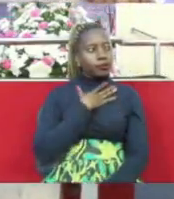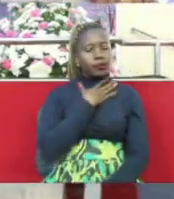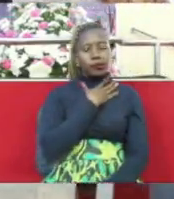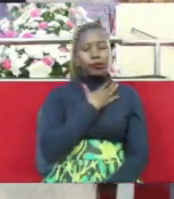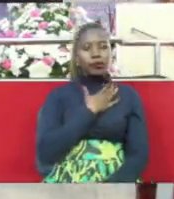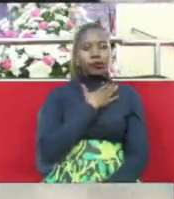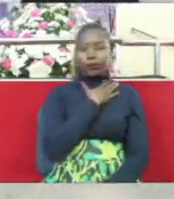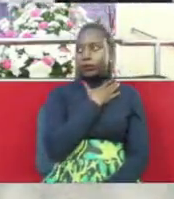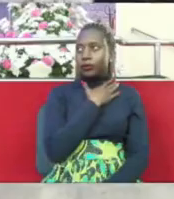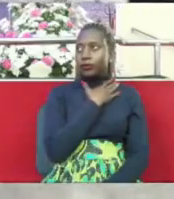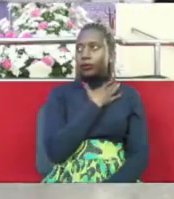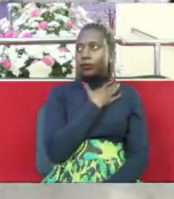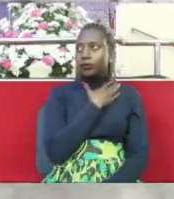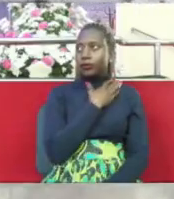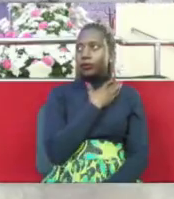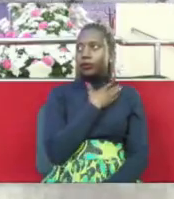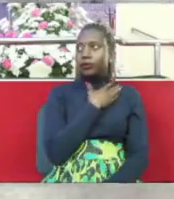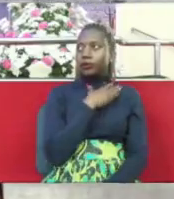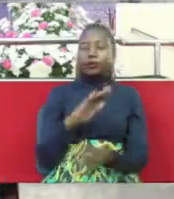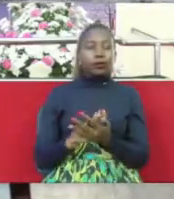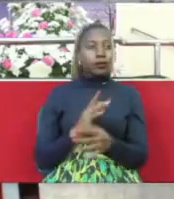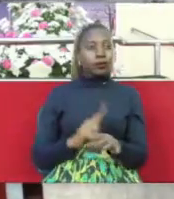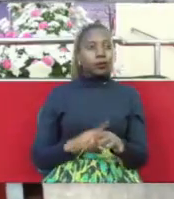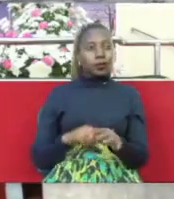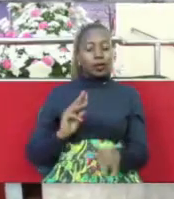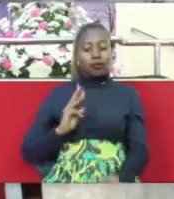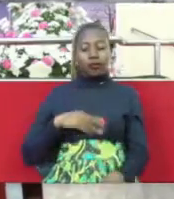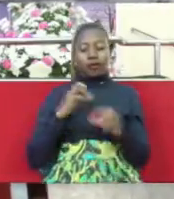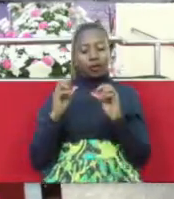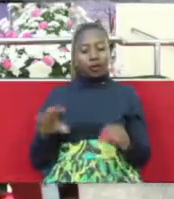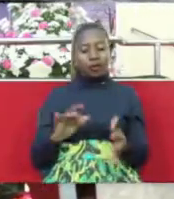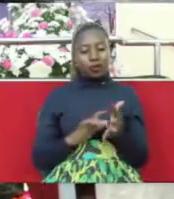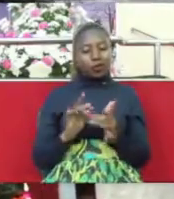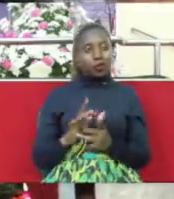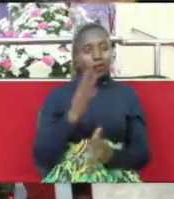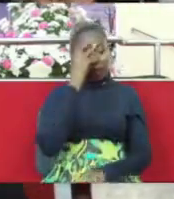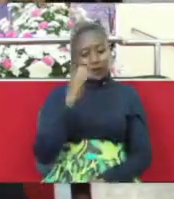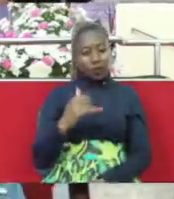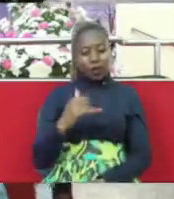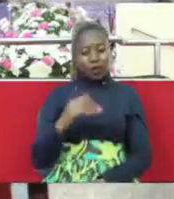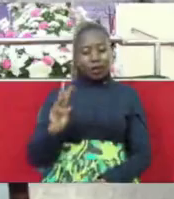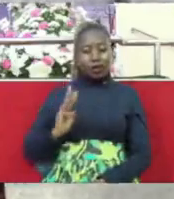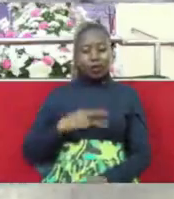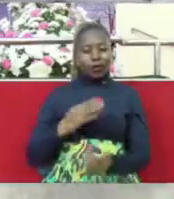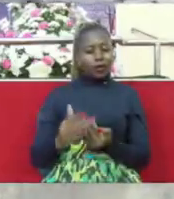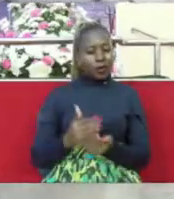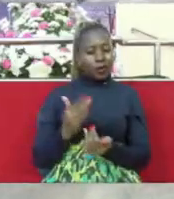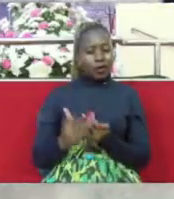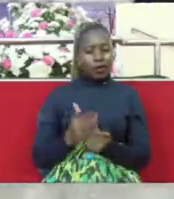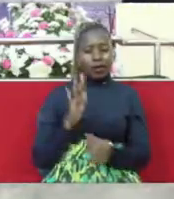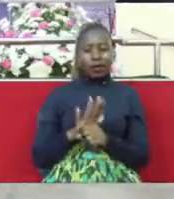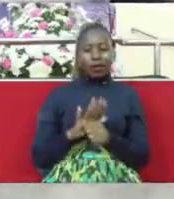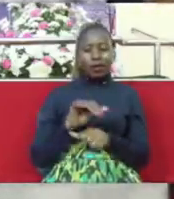At times we lose him because we are caring so much about our neighbor. Wakati mwingine tunampoteza kwa sababu tuko makini